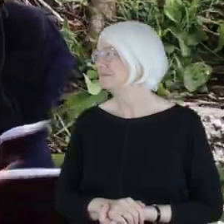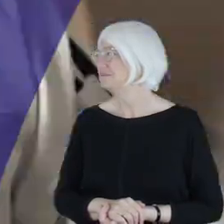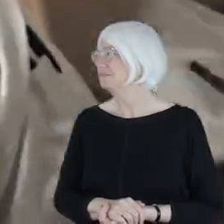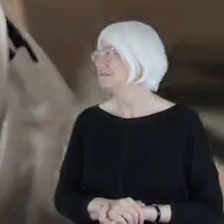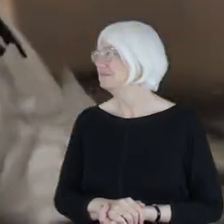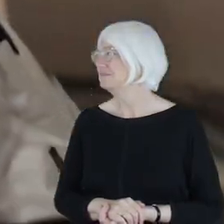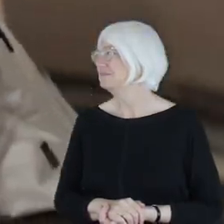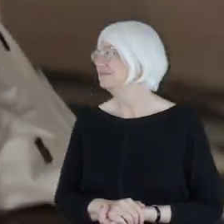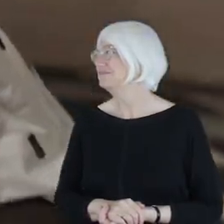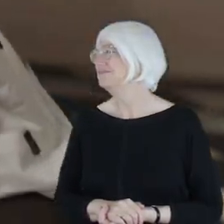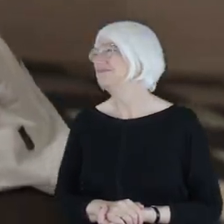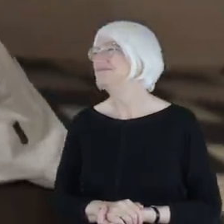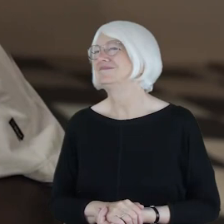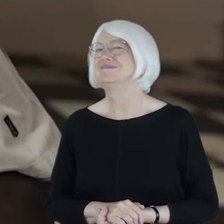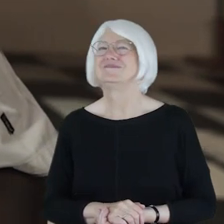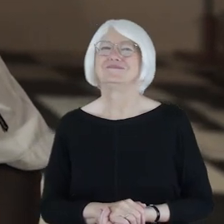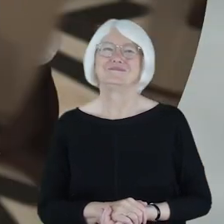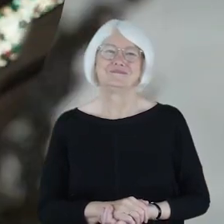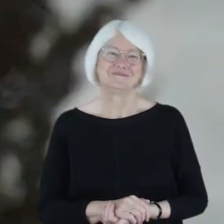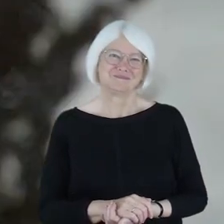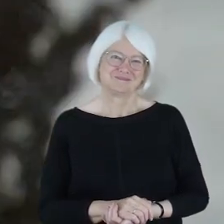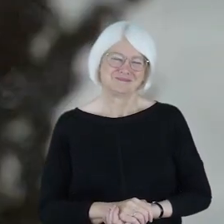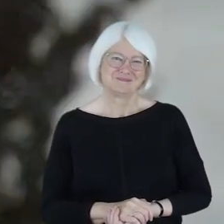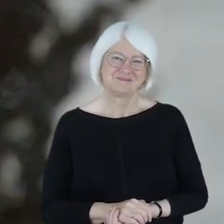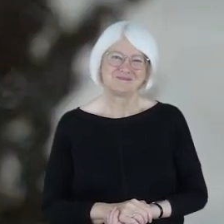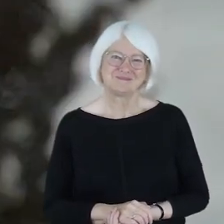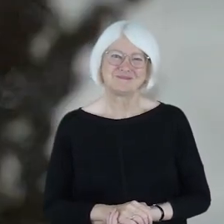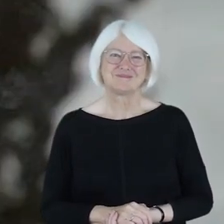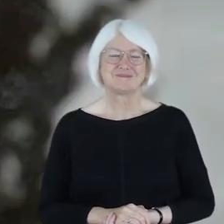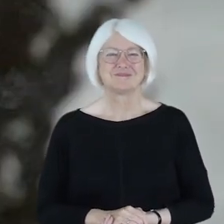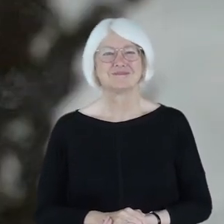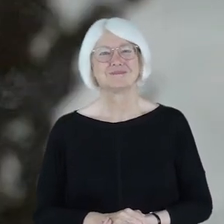today. Lord, in your mercy, hear our prayer.